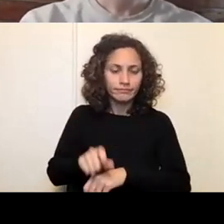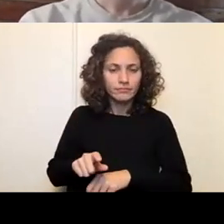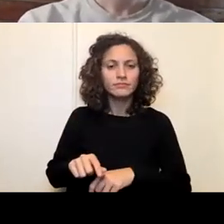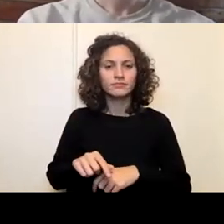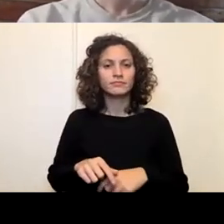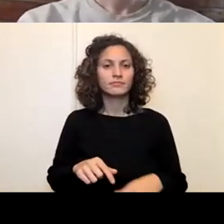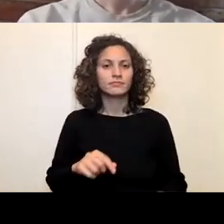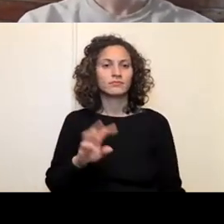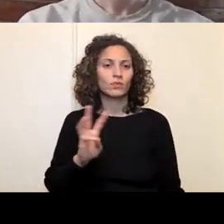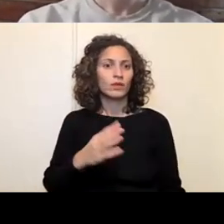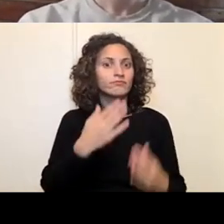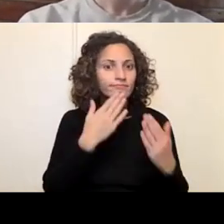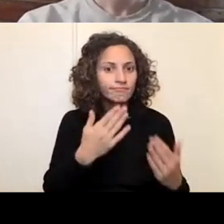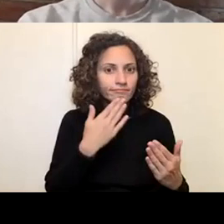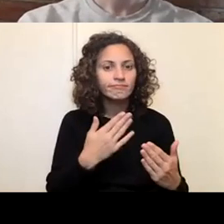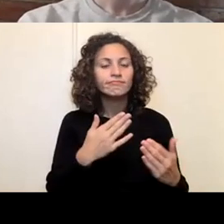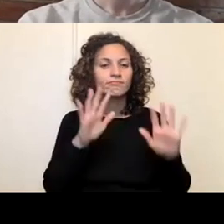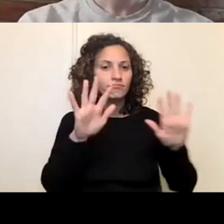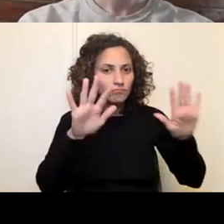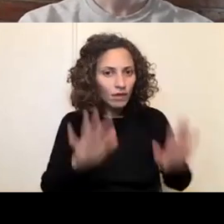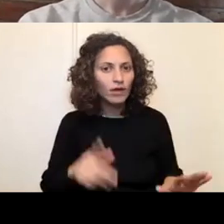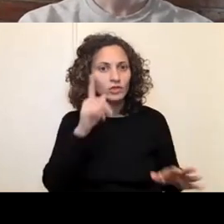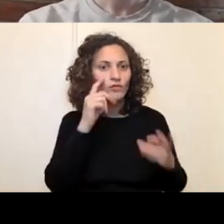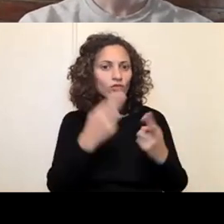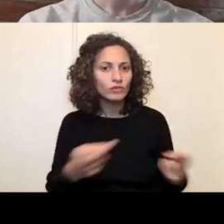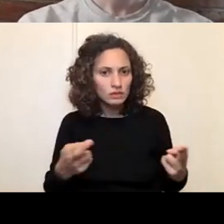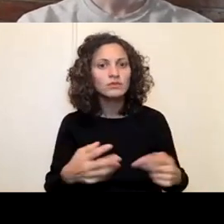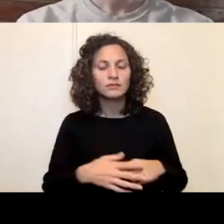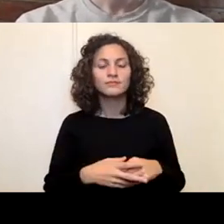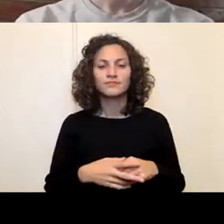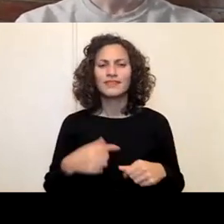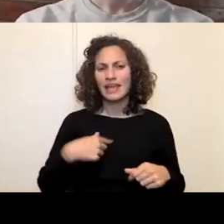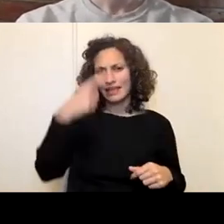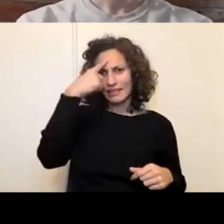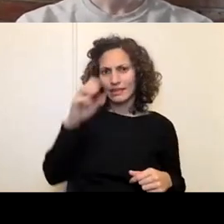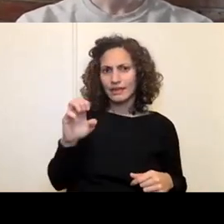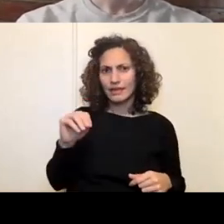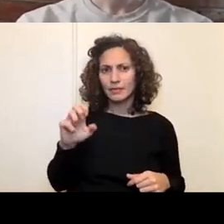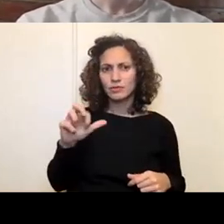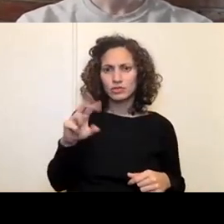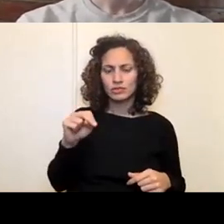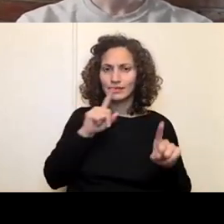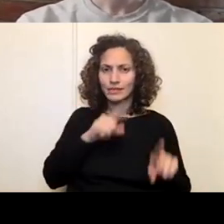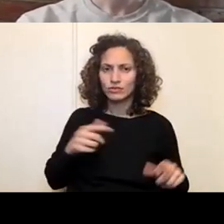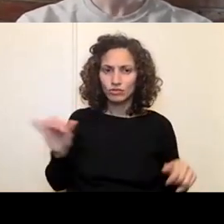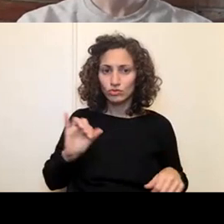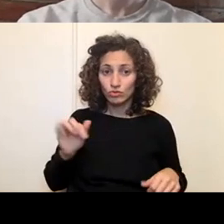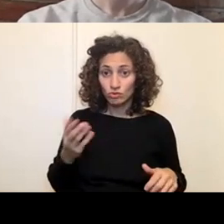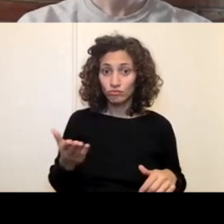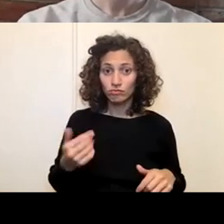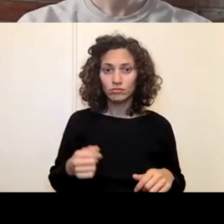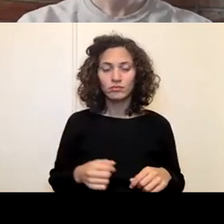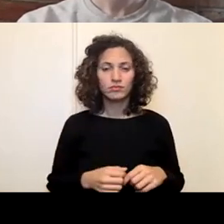Awesome. Thank you, Caz, for those resources. And I think Emerson has answered this question. Do you want to share